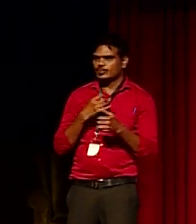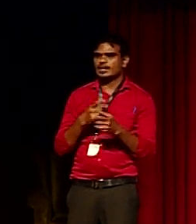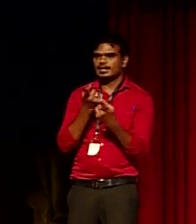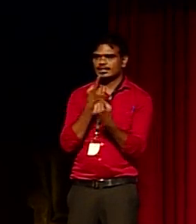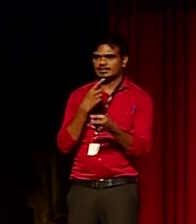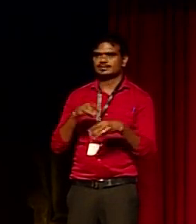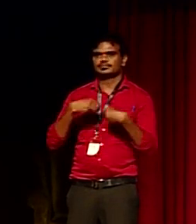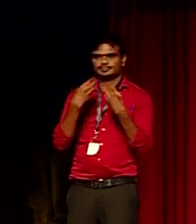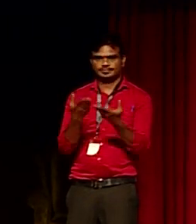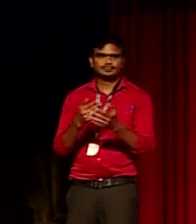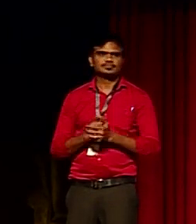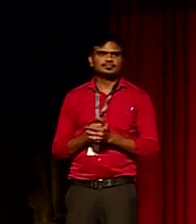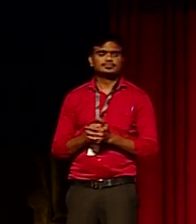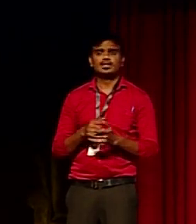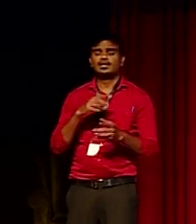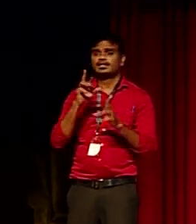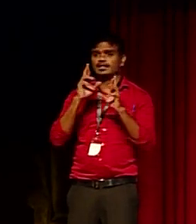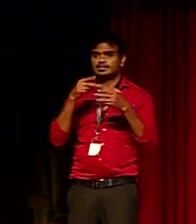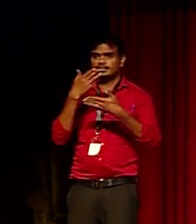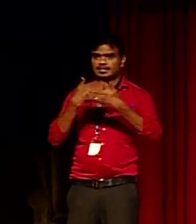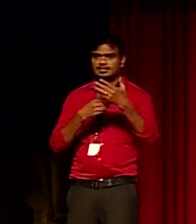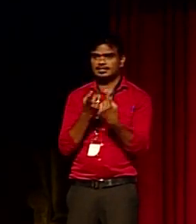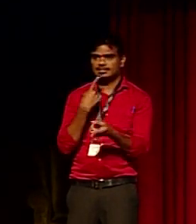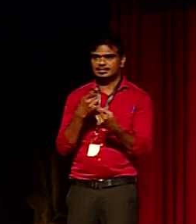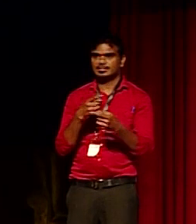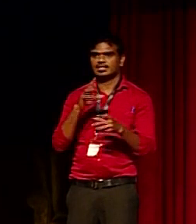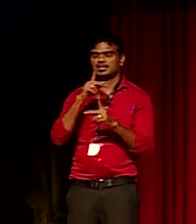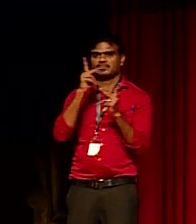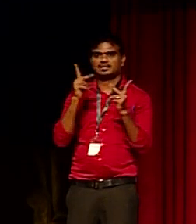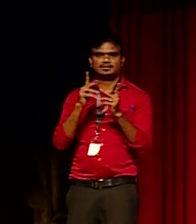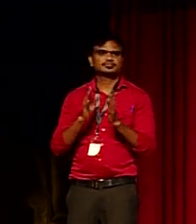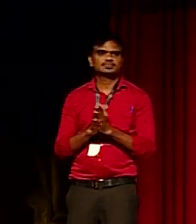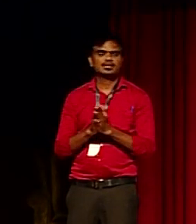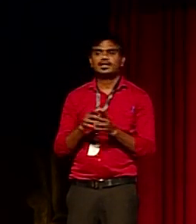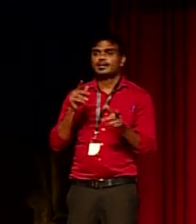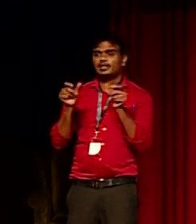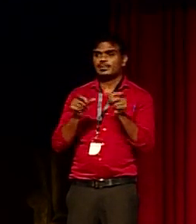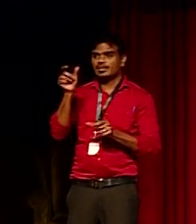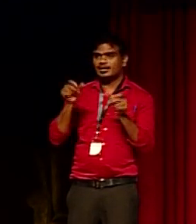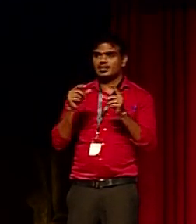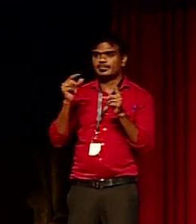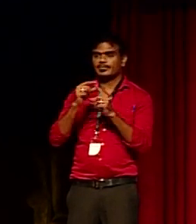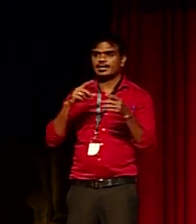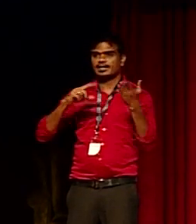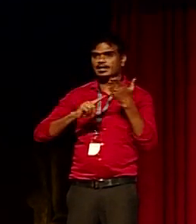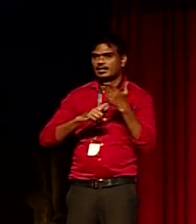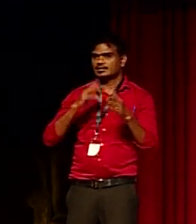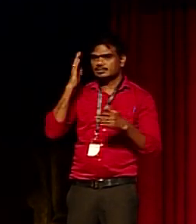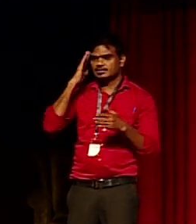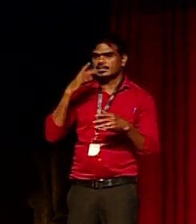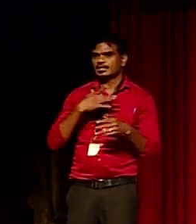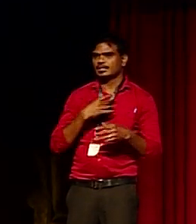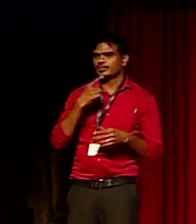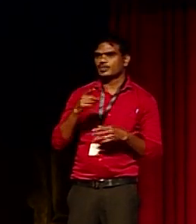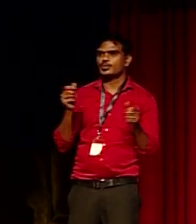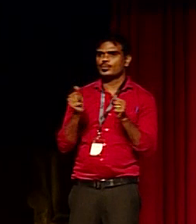in prosthetics. But the research needs to be immersive. People working on prosthetic technology need